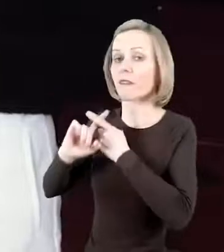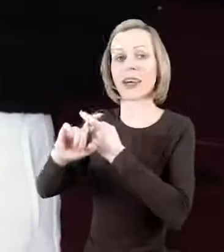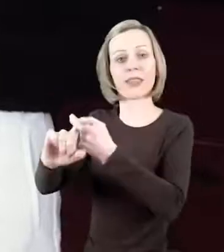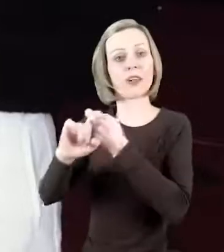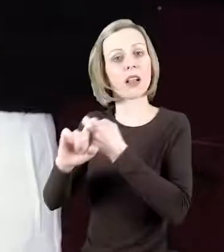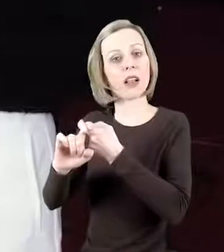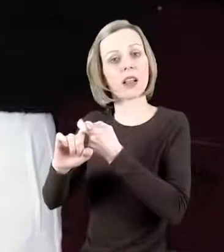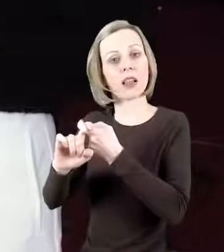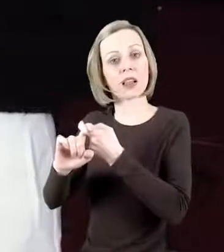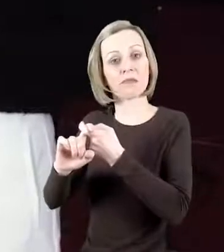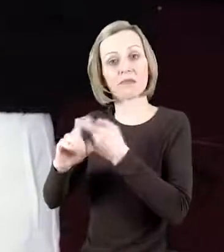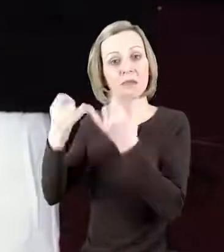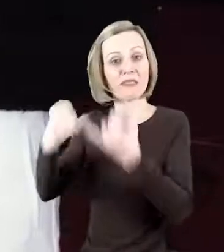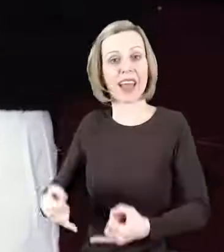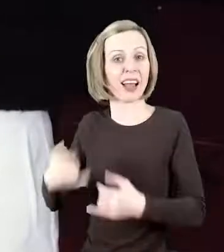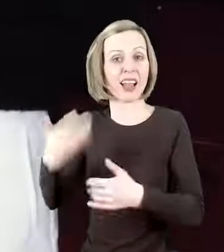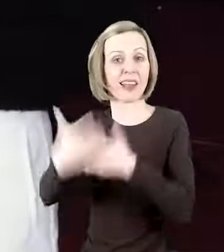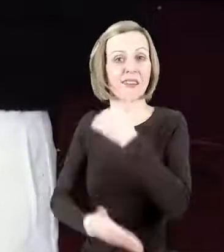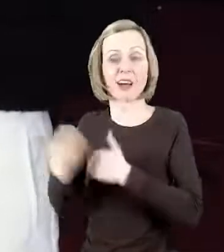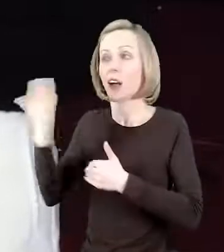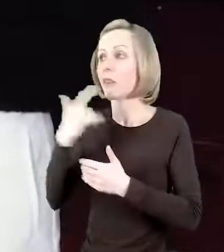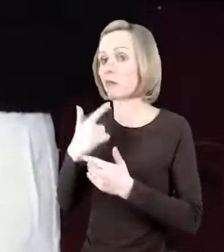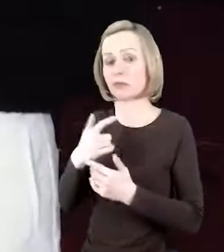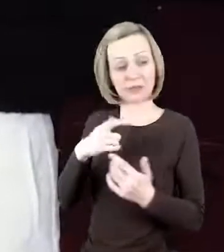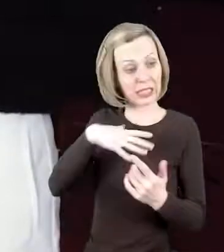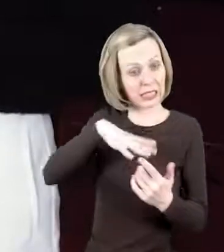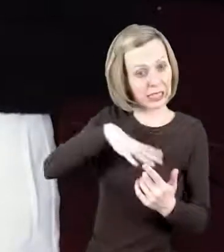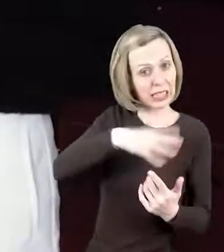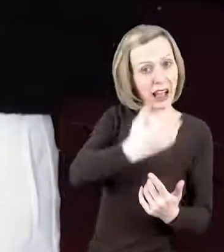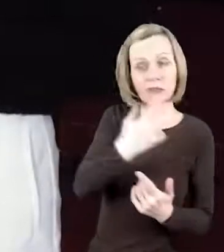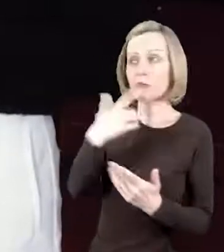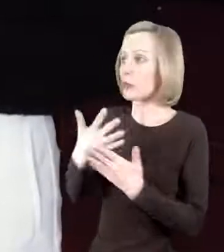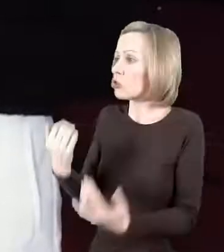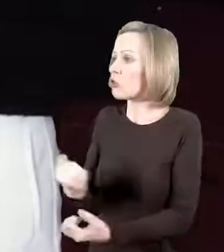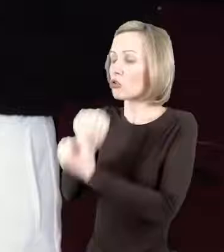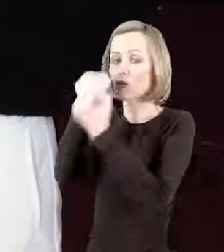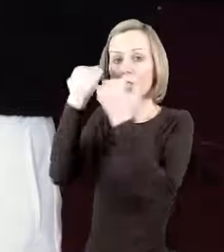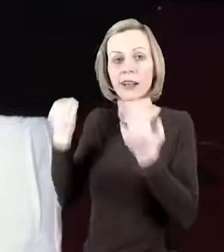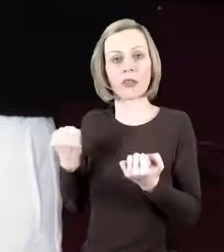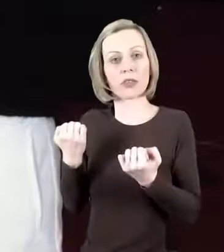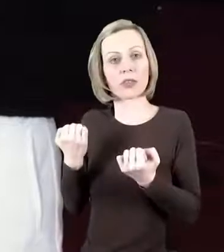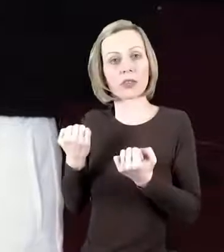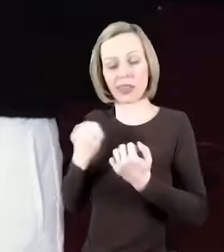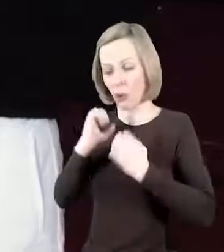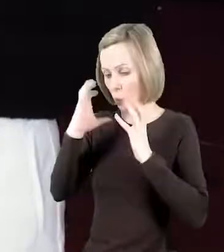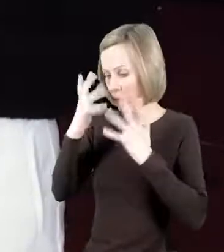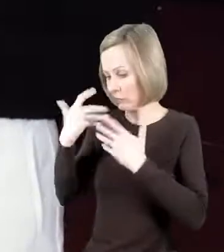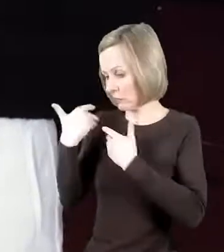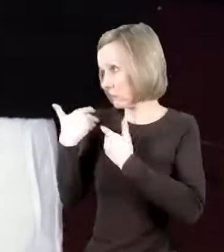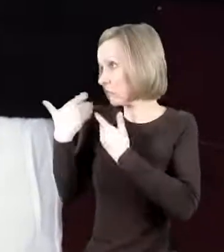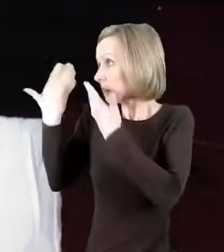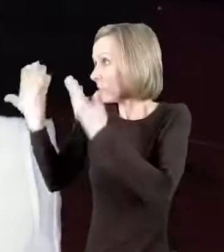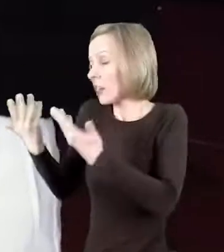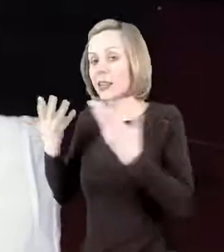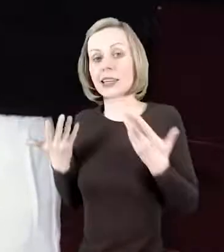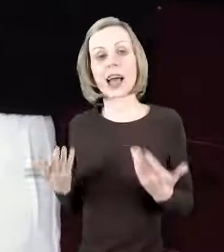faithfulness. You never fail. You are our strength in our time of need. God, we give you our worries, burdens, and cares